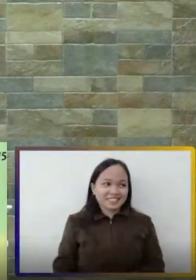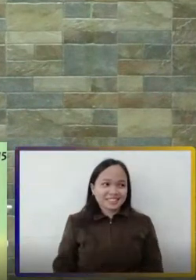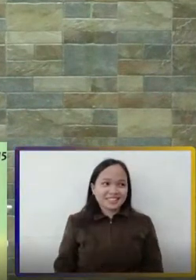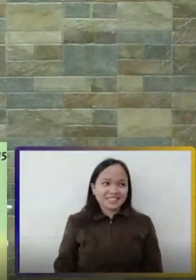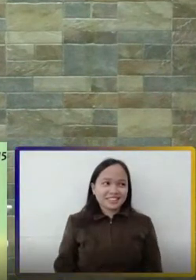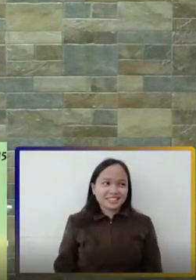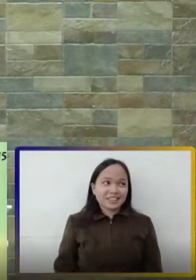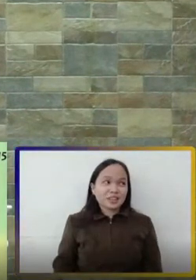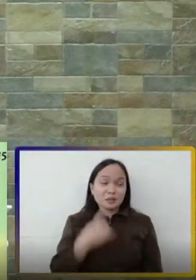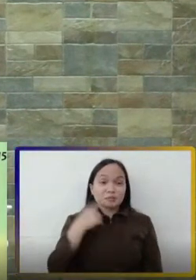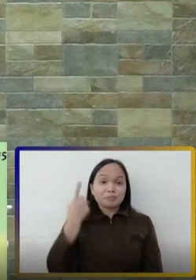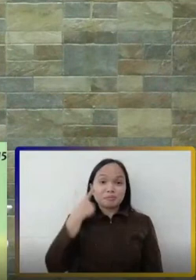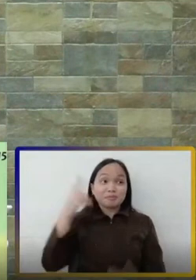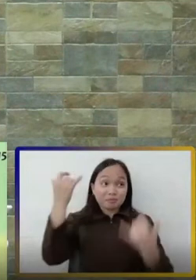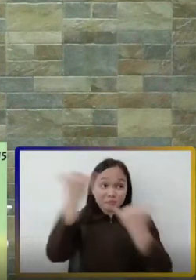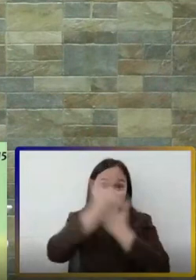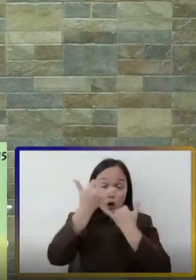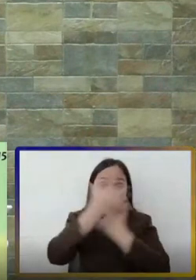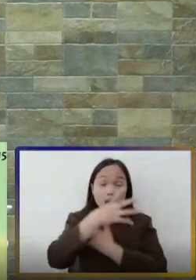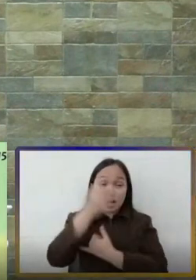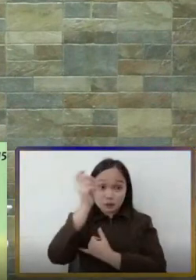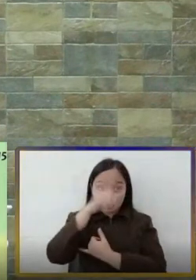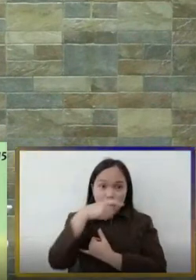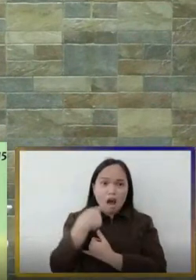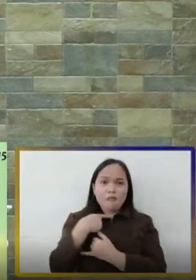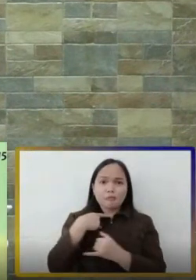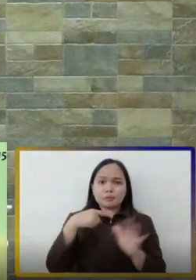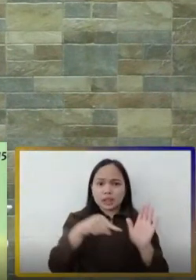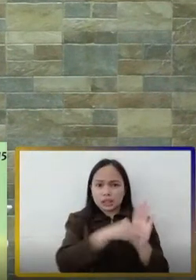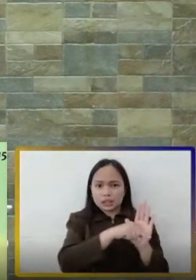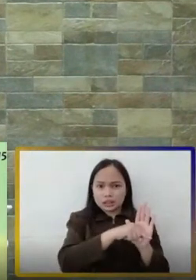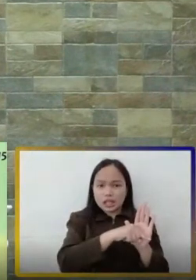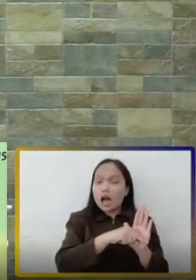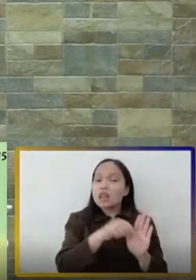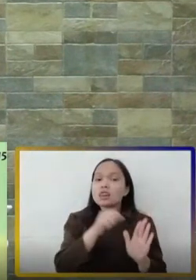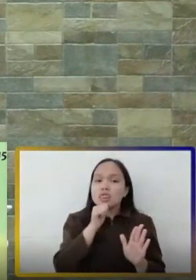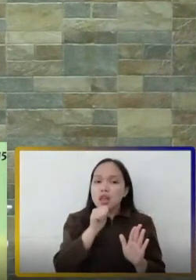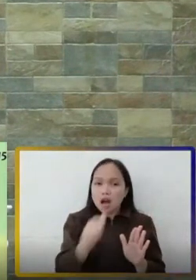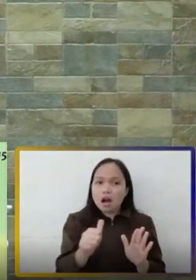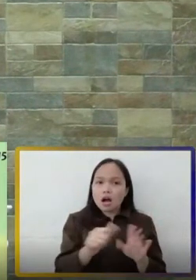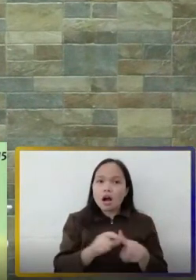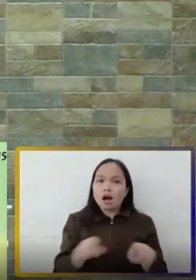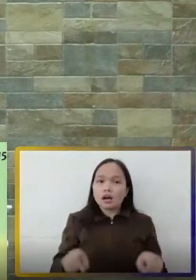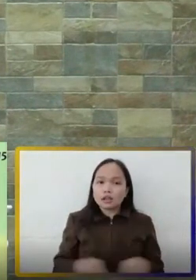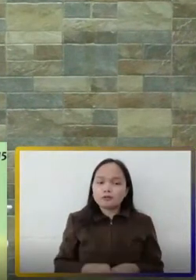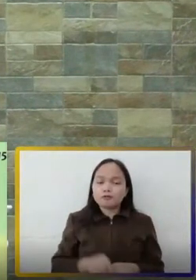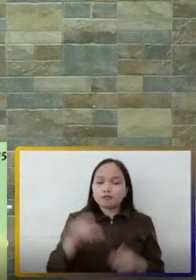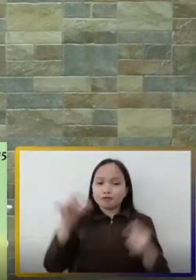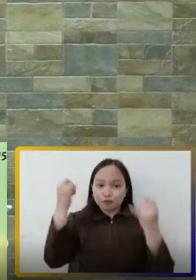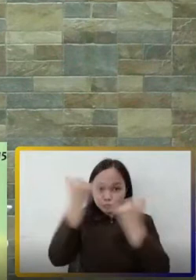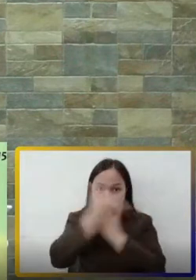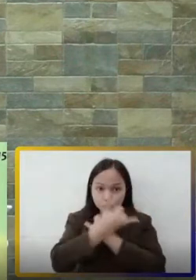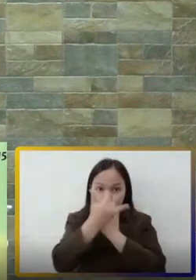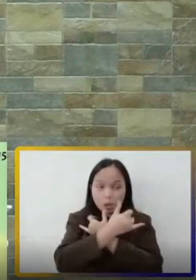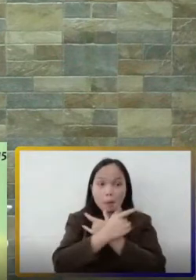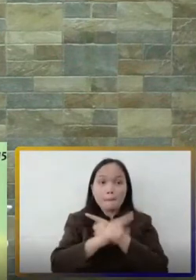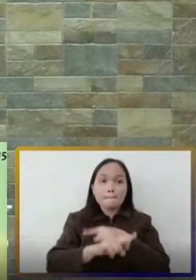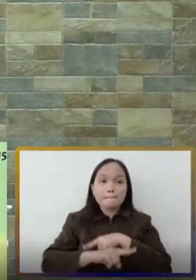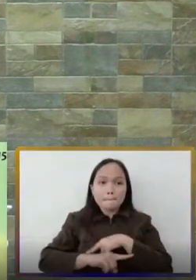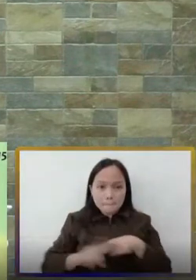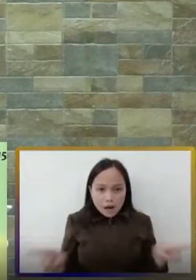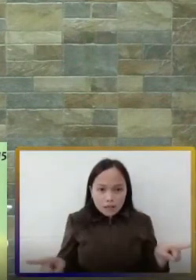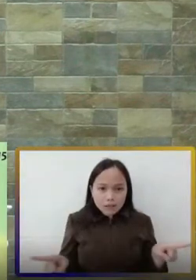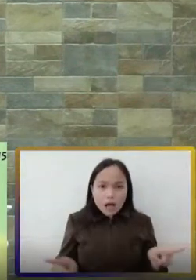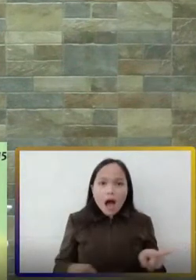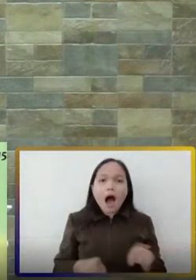Pero yung sa fools, kapatid, may negative. Not as fools. But as wise.